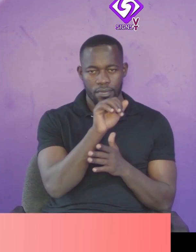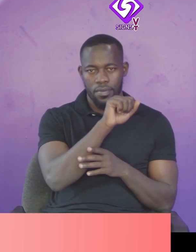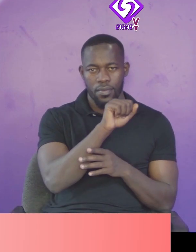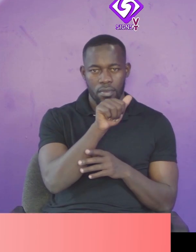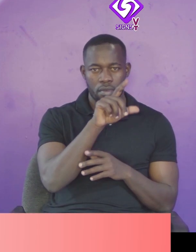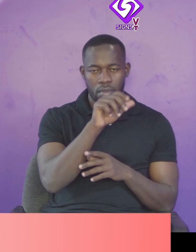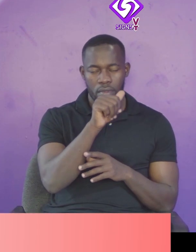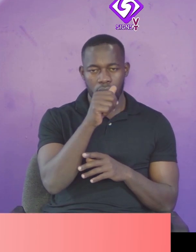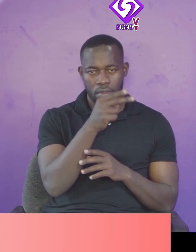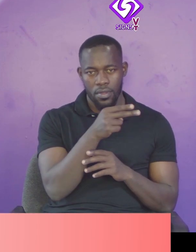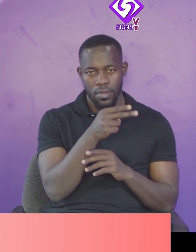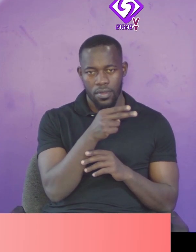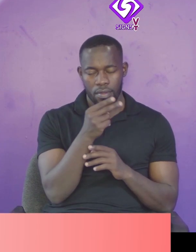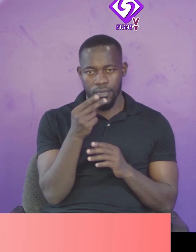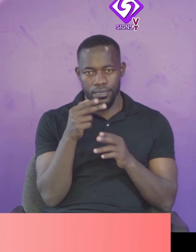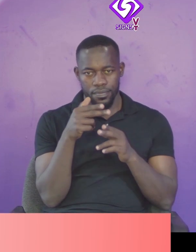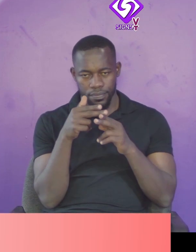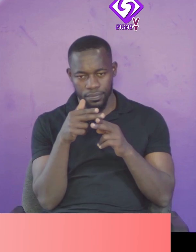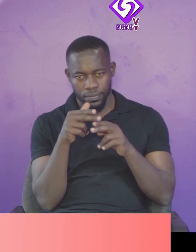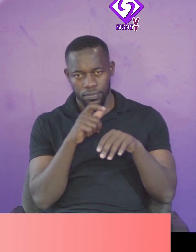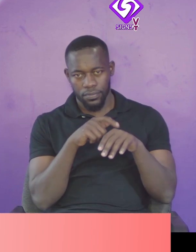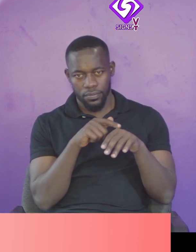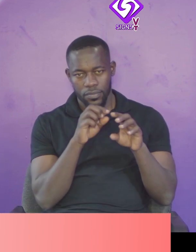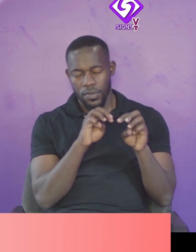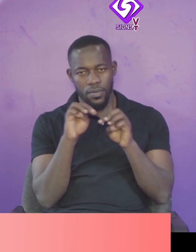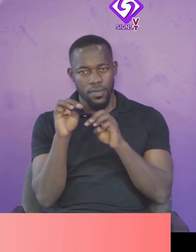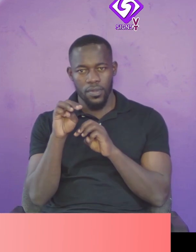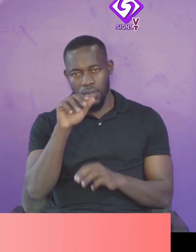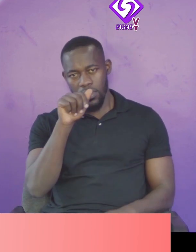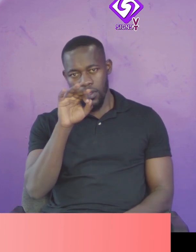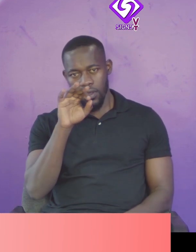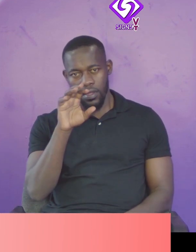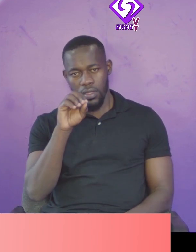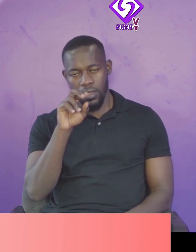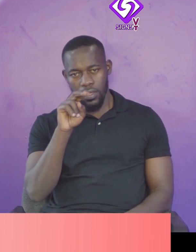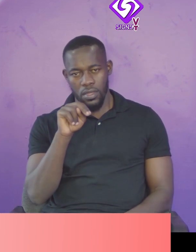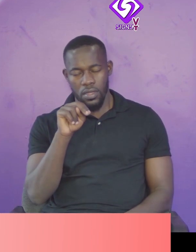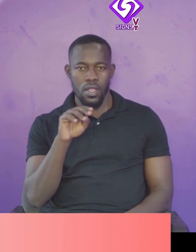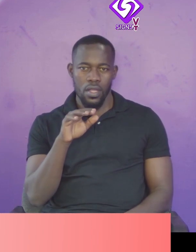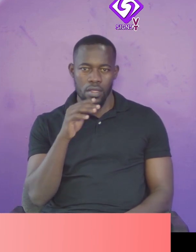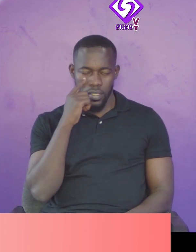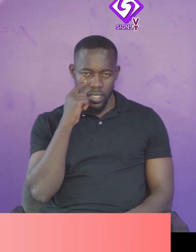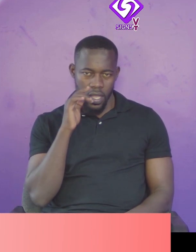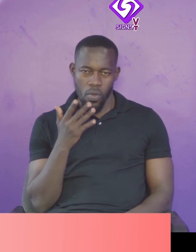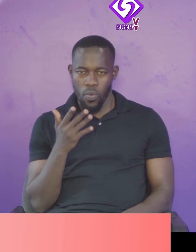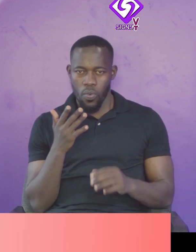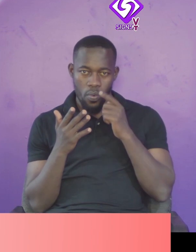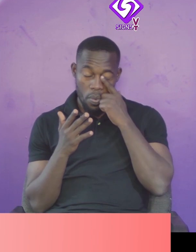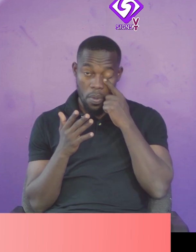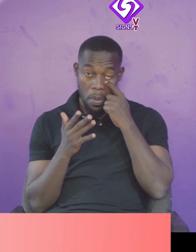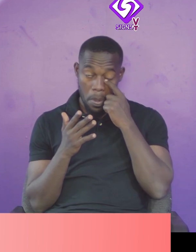in the coming matches when he leaves for AFCON. How do you see